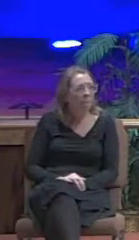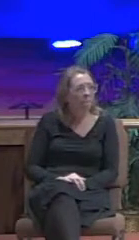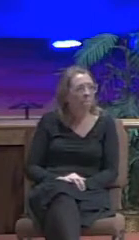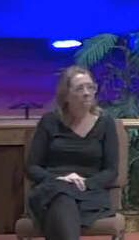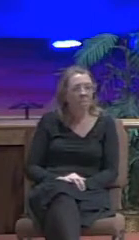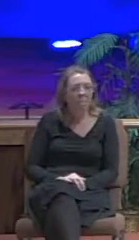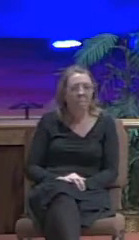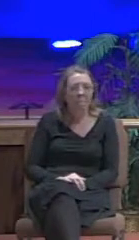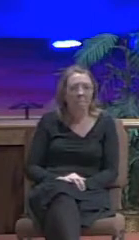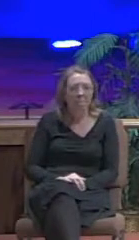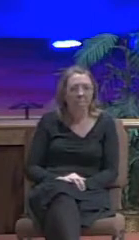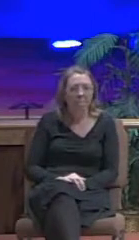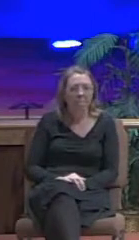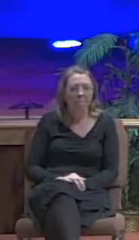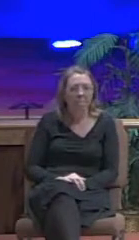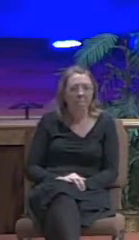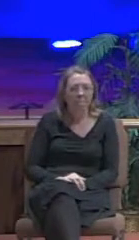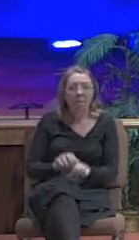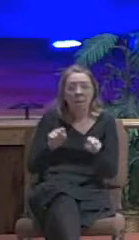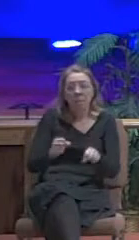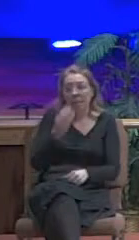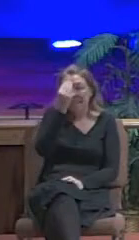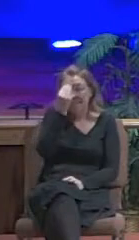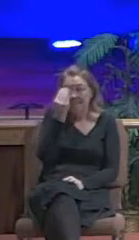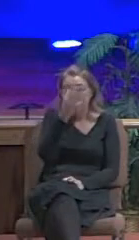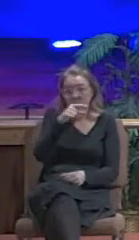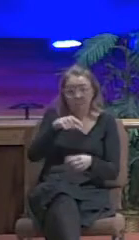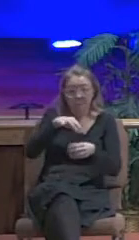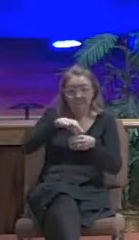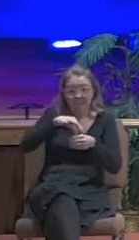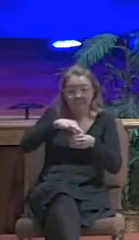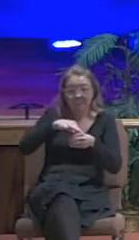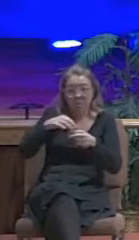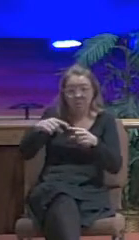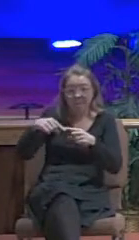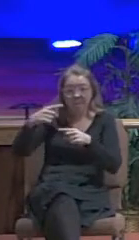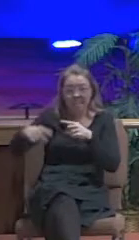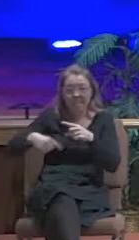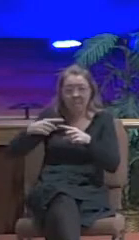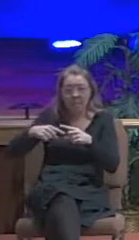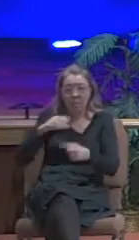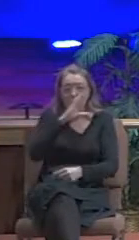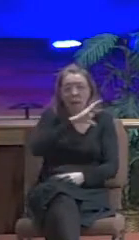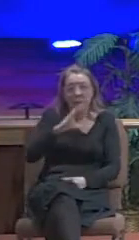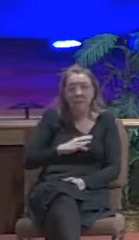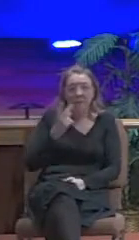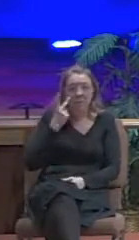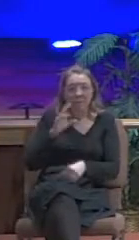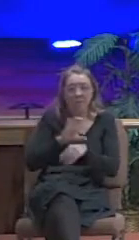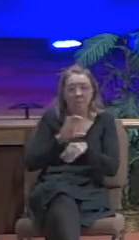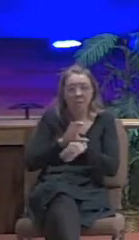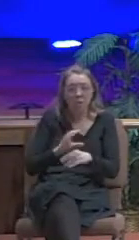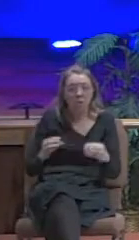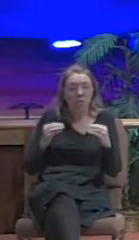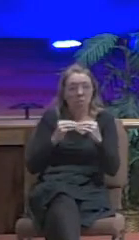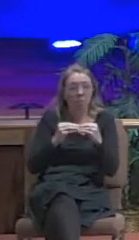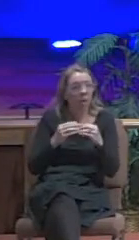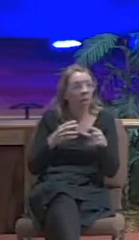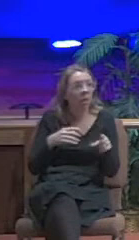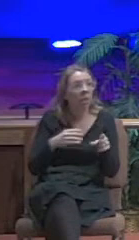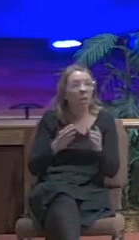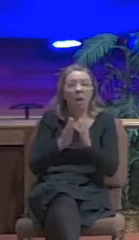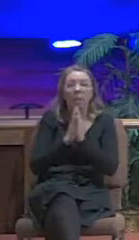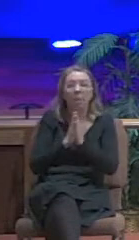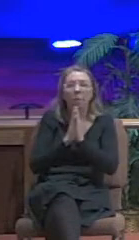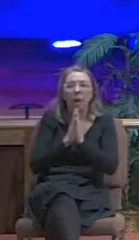I can tell you what, this election cycle, I've never seen the church more united than ever before. There's been more prayer rallies across this